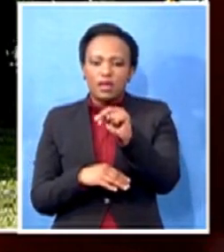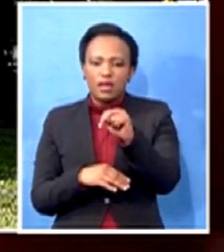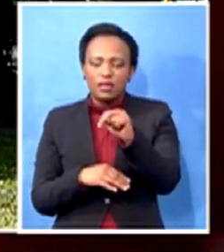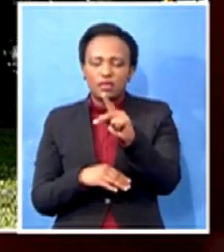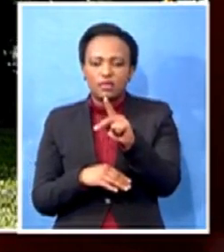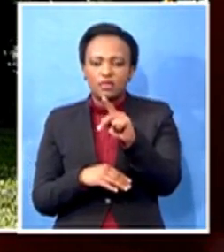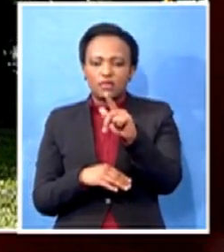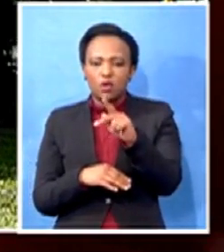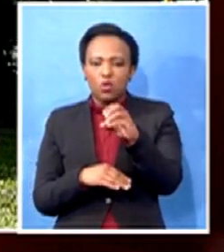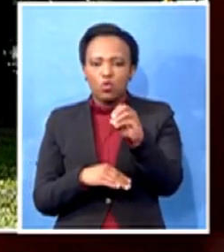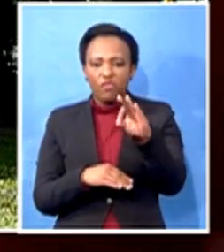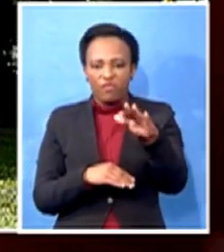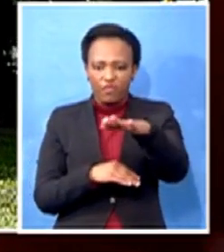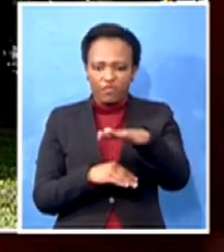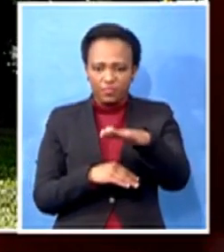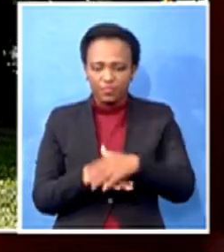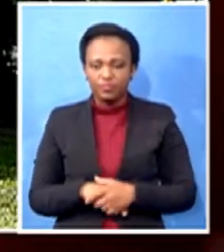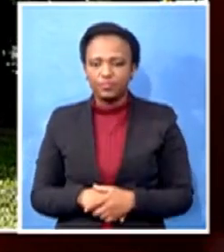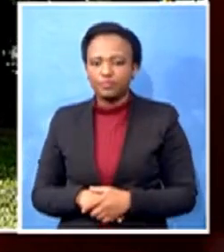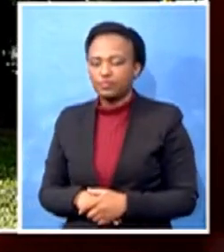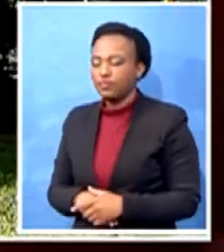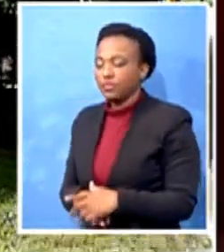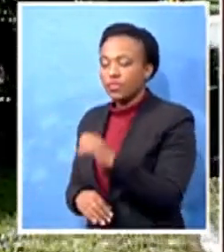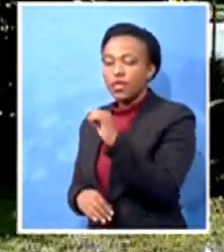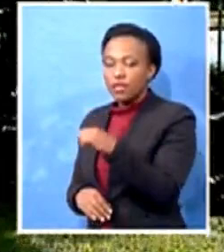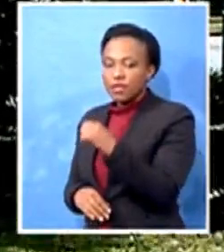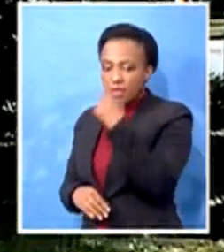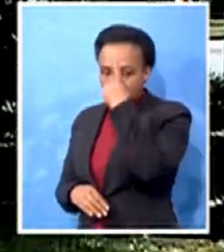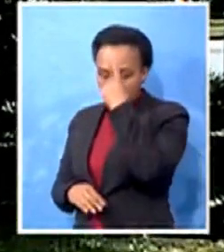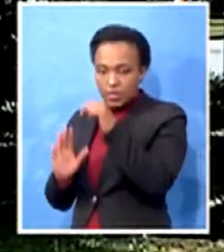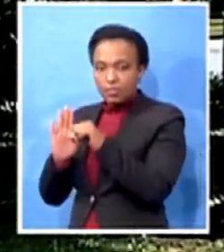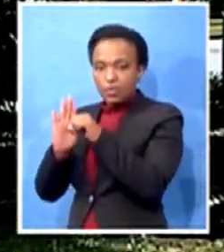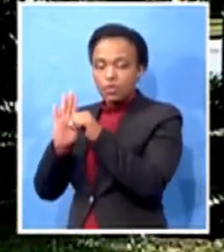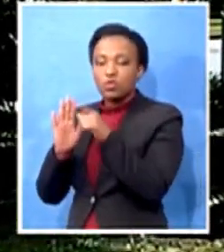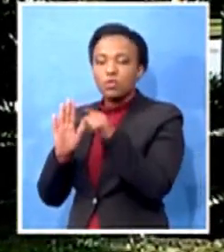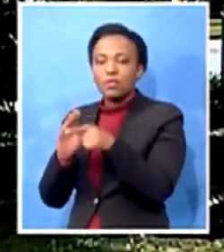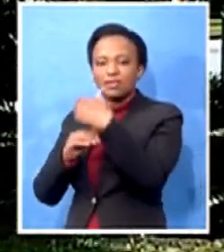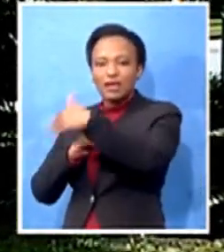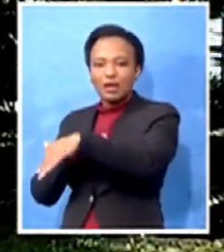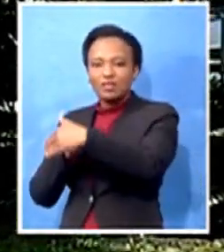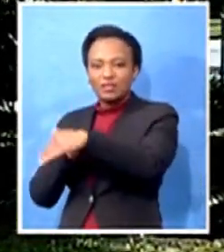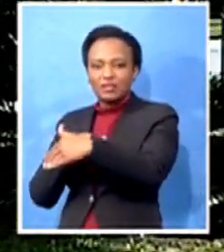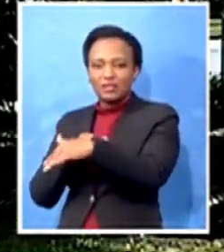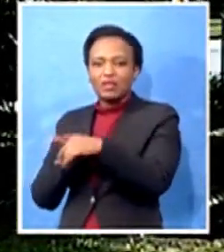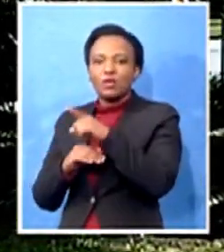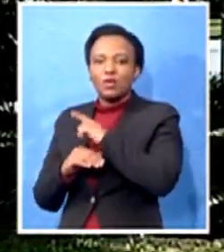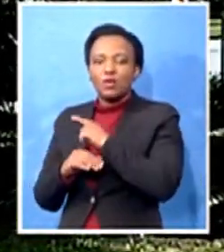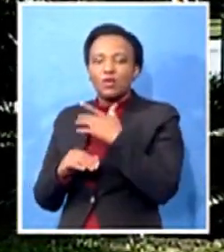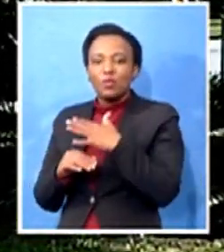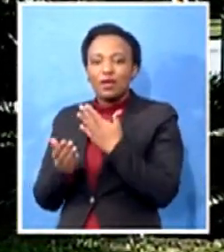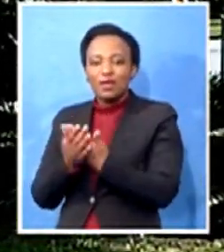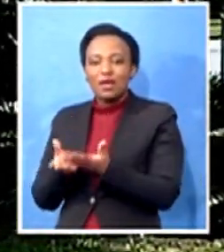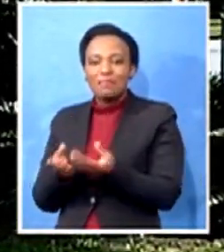Yes, Bill, I thought that it's important that we do our broadcast outside just to soak in as much sun as possible because we have had